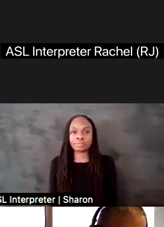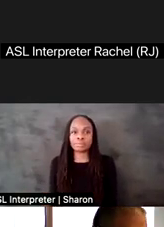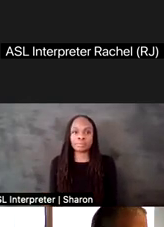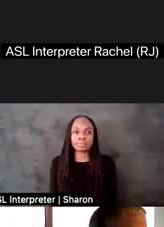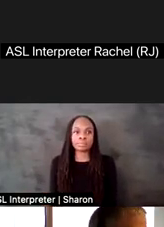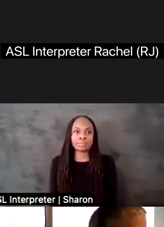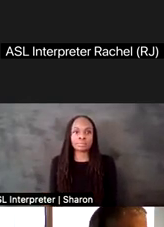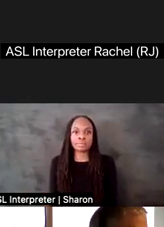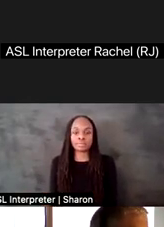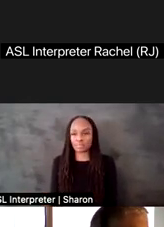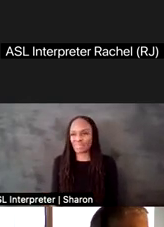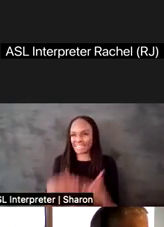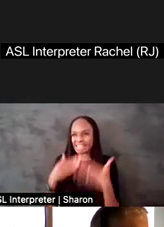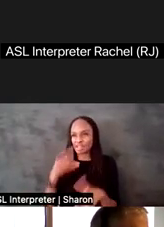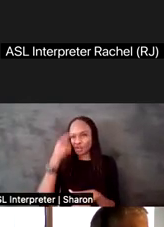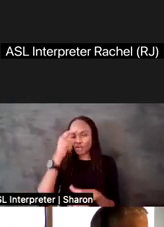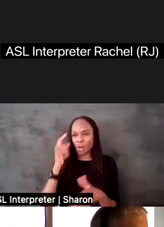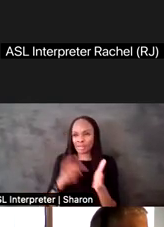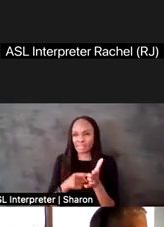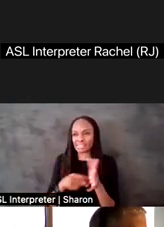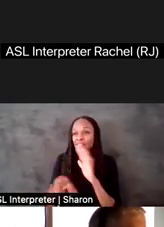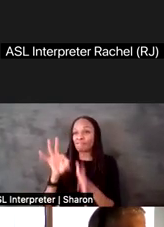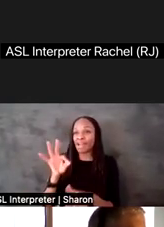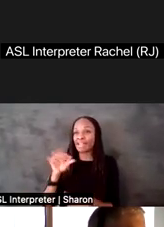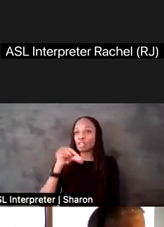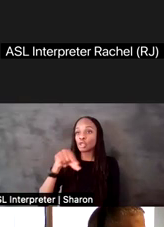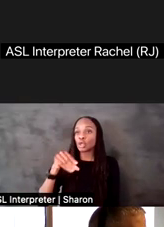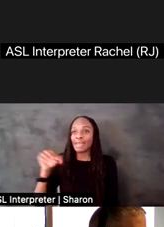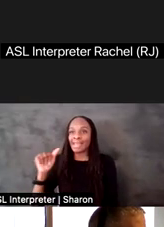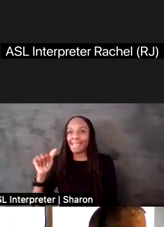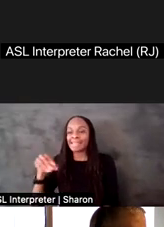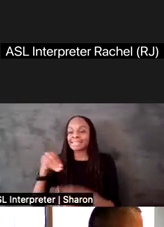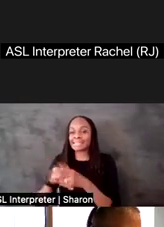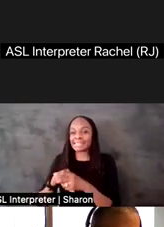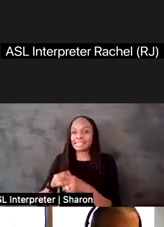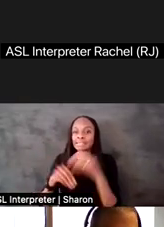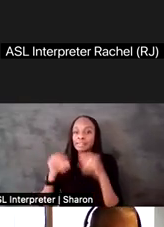Yes, thanks for noting that. To find the Q&A, it's in the more section.